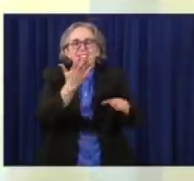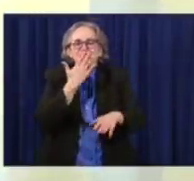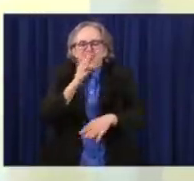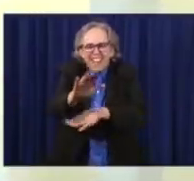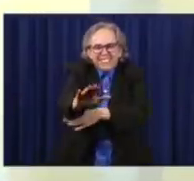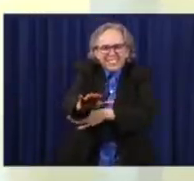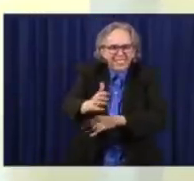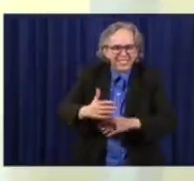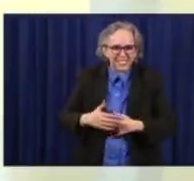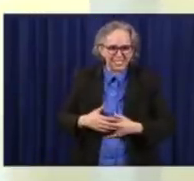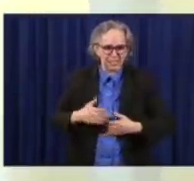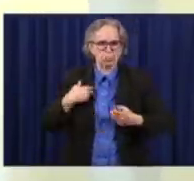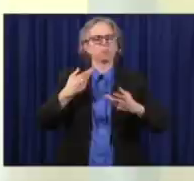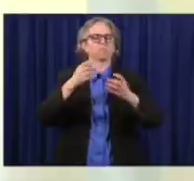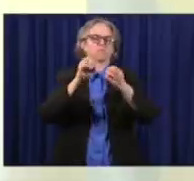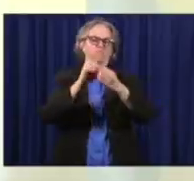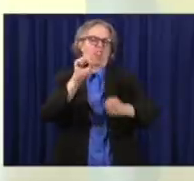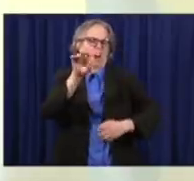the numbers.